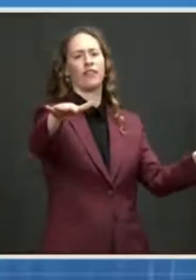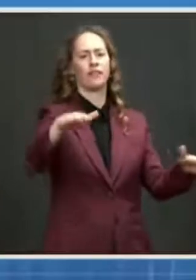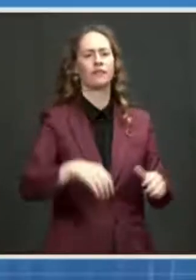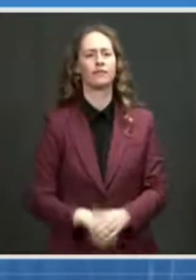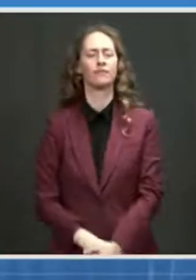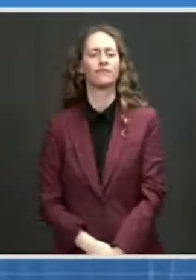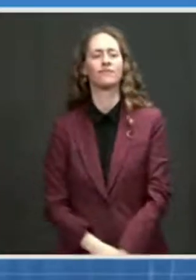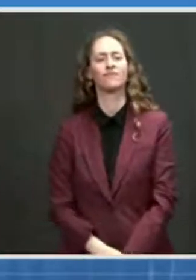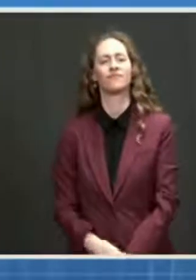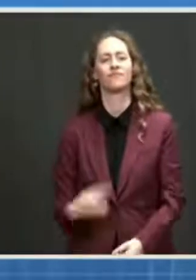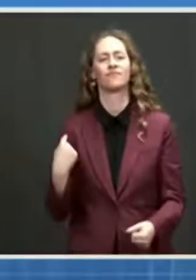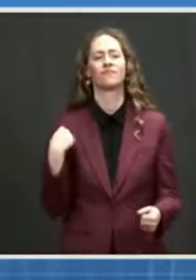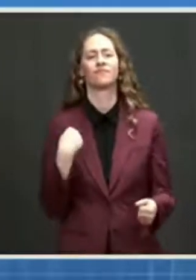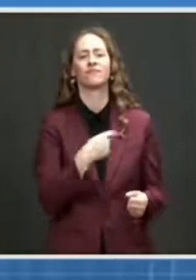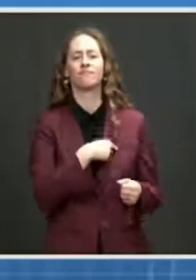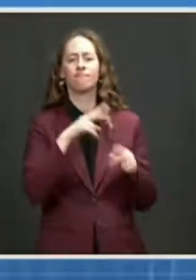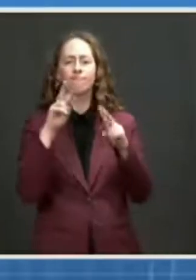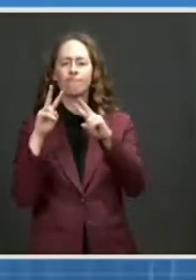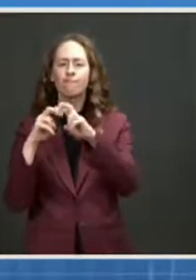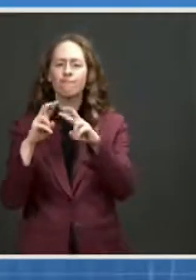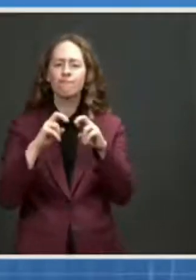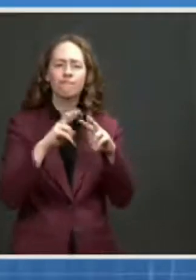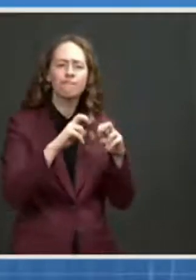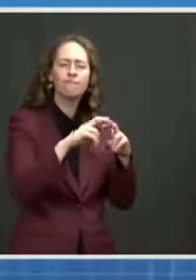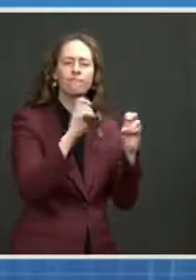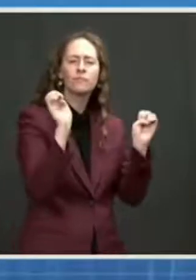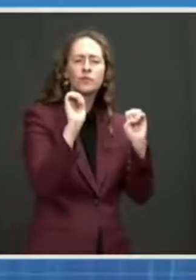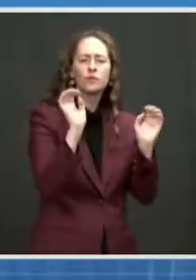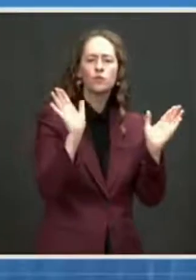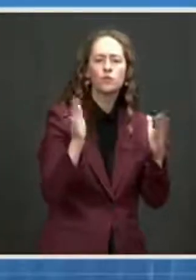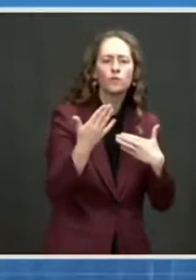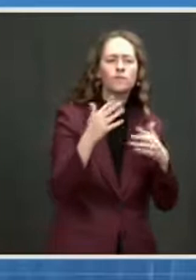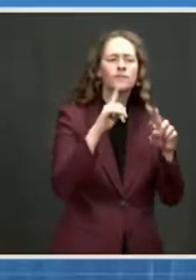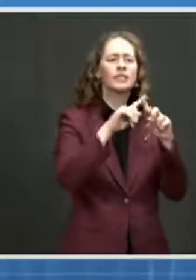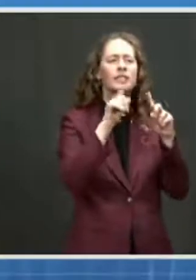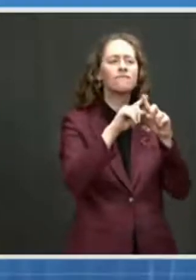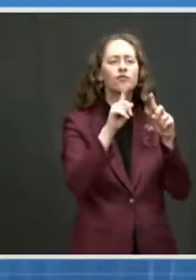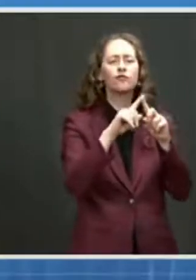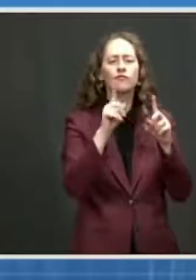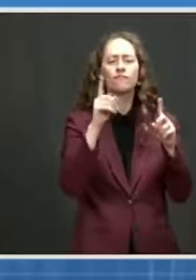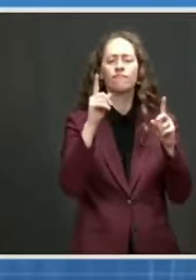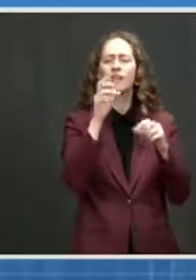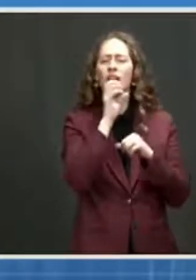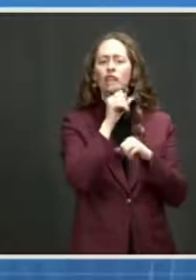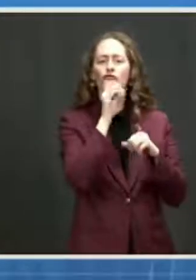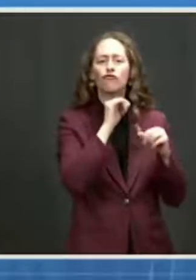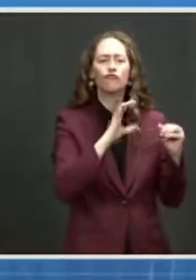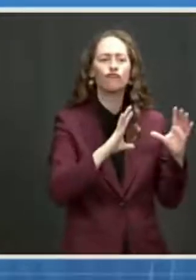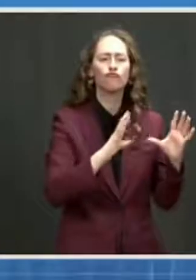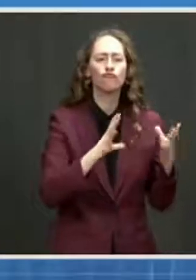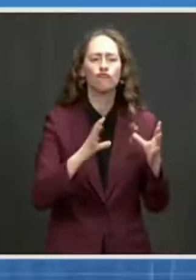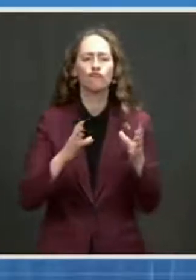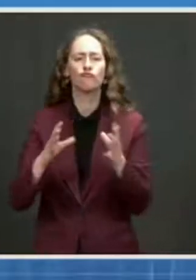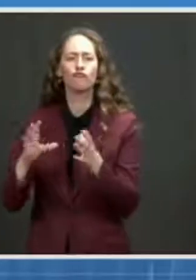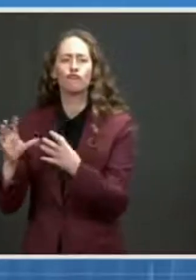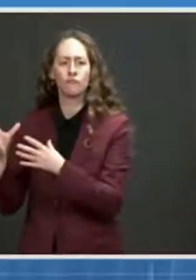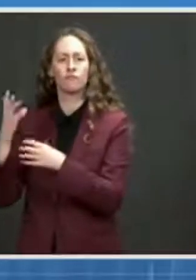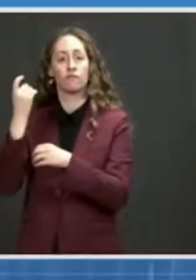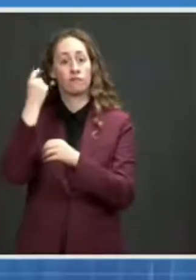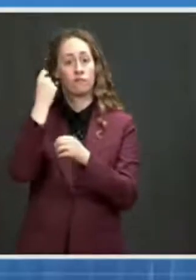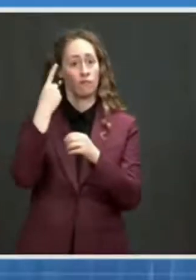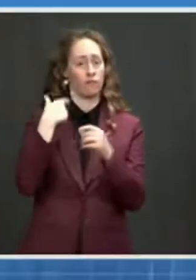hospitalizations, and deaths across all age groups, both before and after the COVID-19 vaccine was available, from